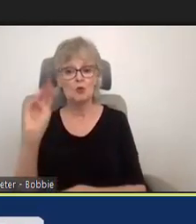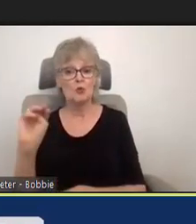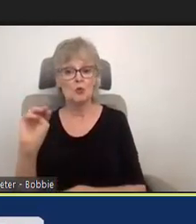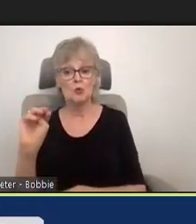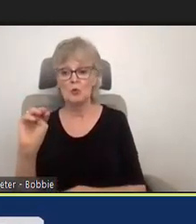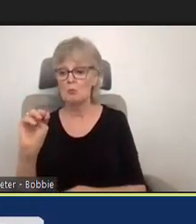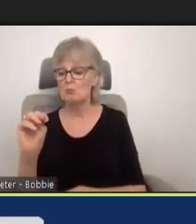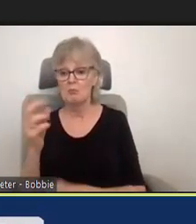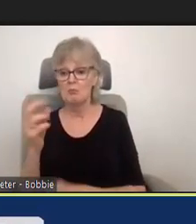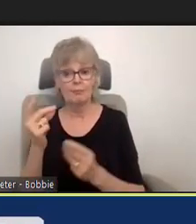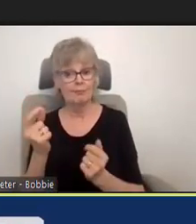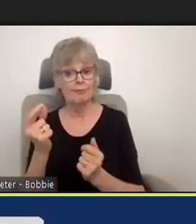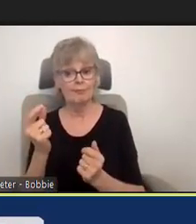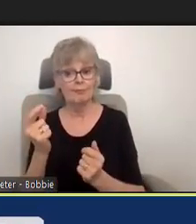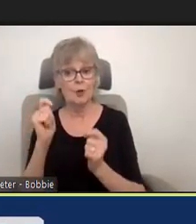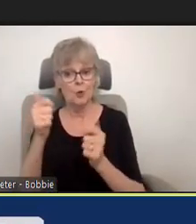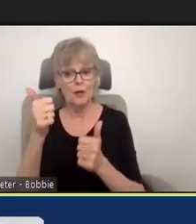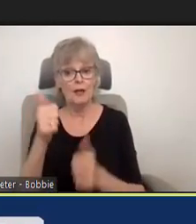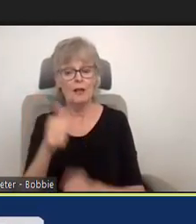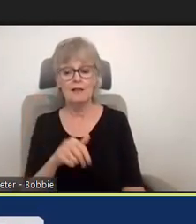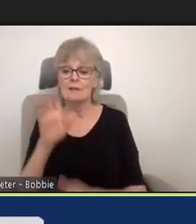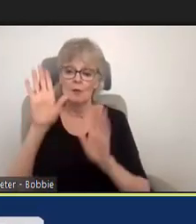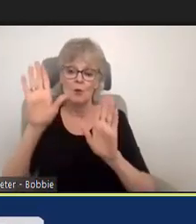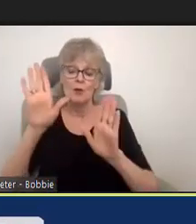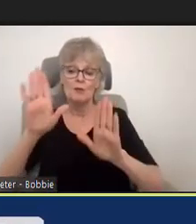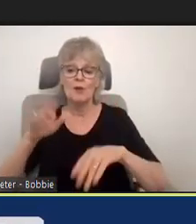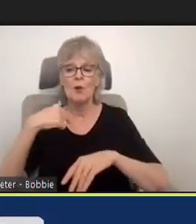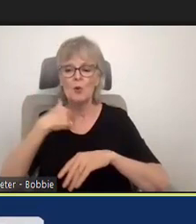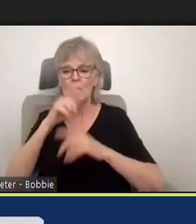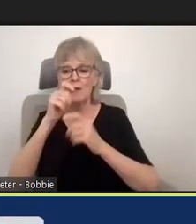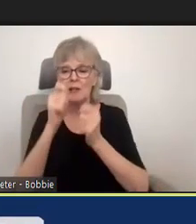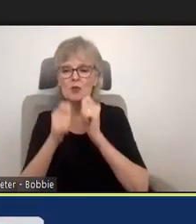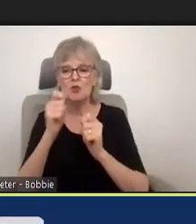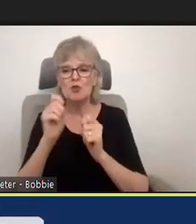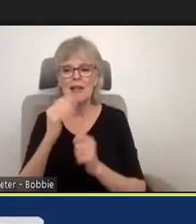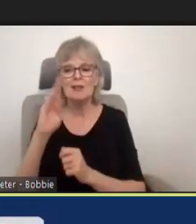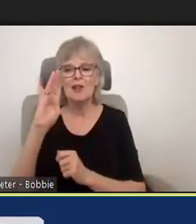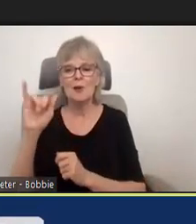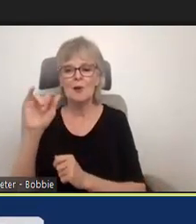quite quickly, which is wonderful. We had to change our bylaws